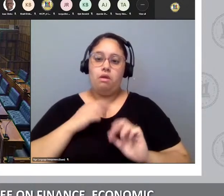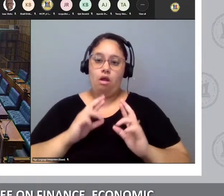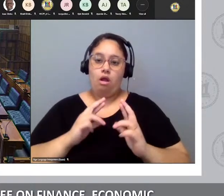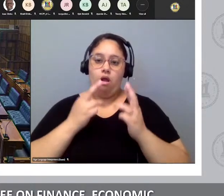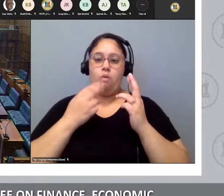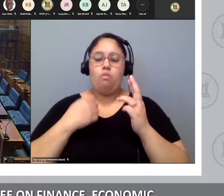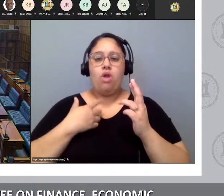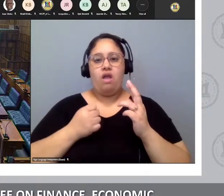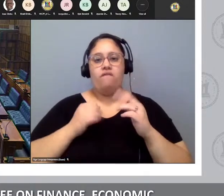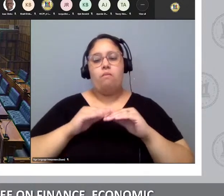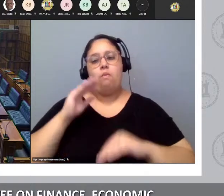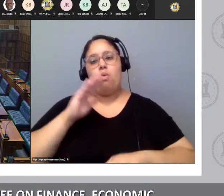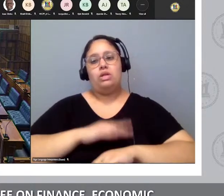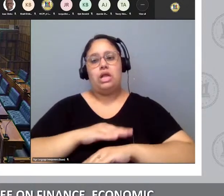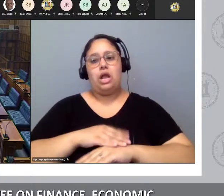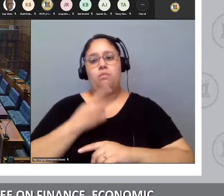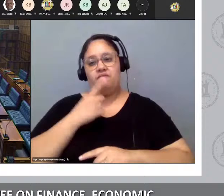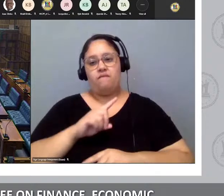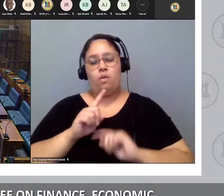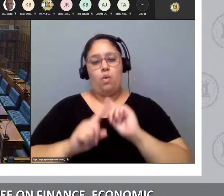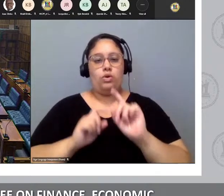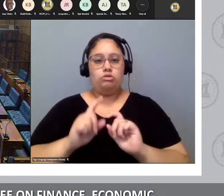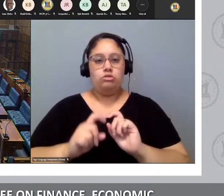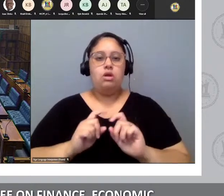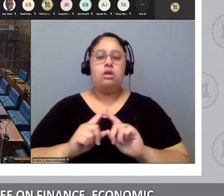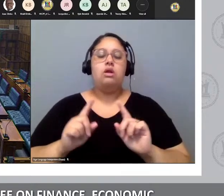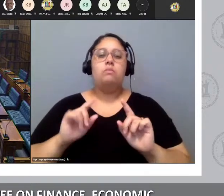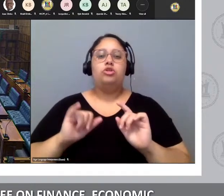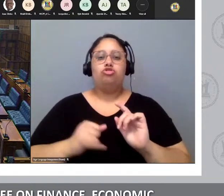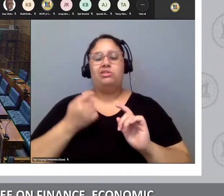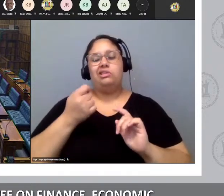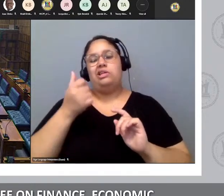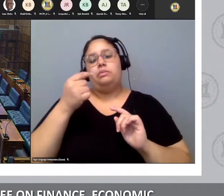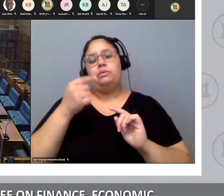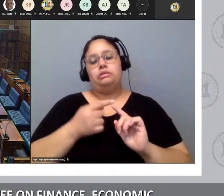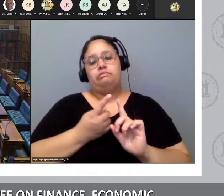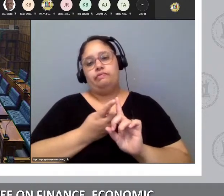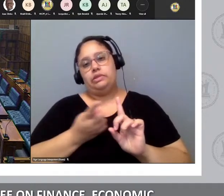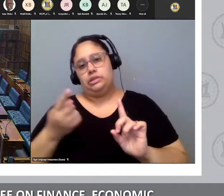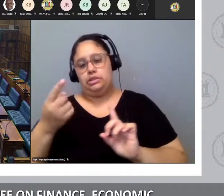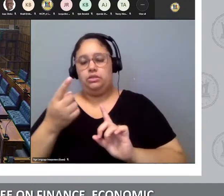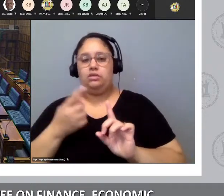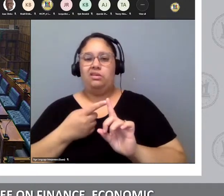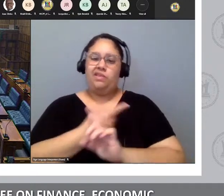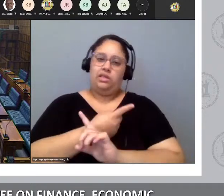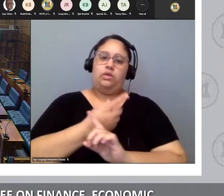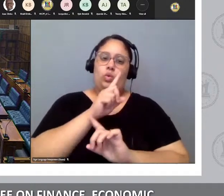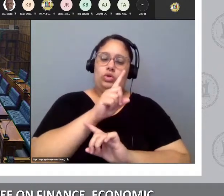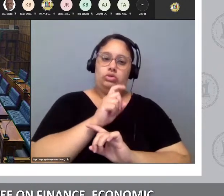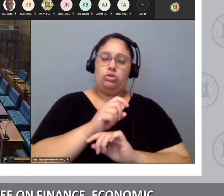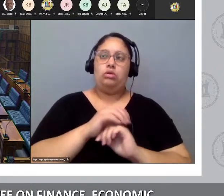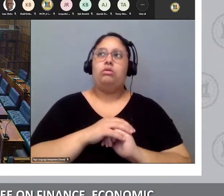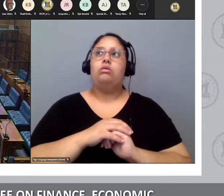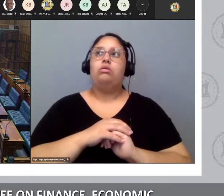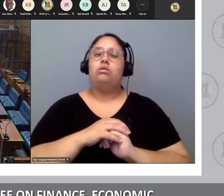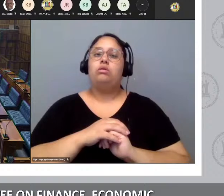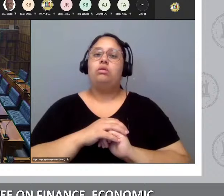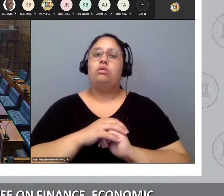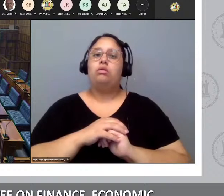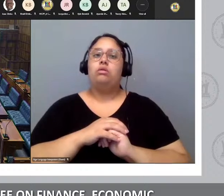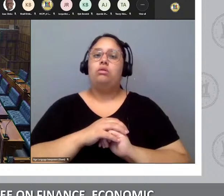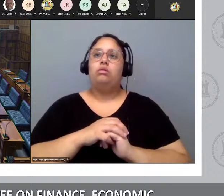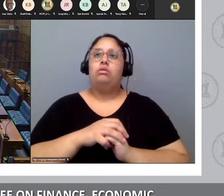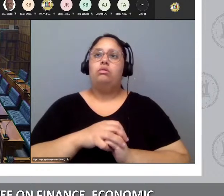would have more time for questions uh just a slightly different one um the role